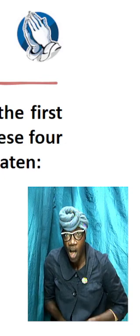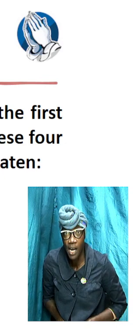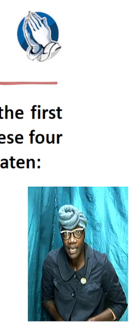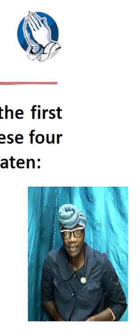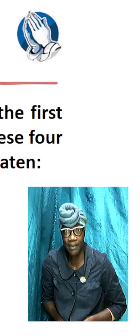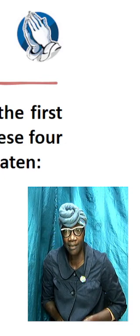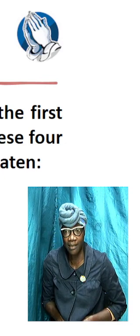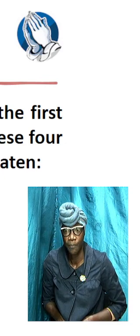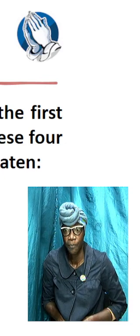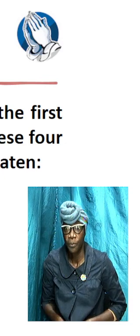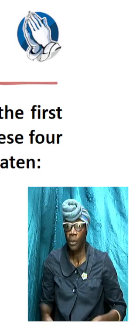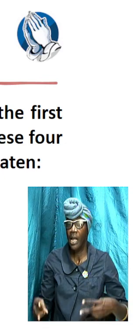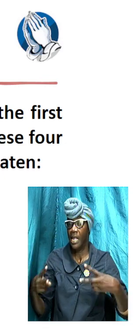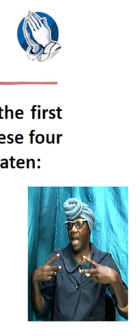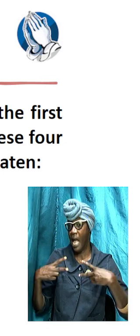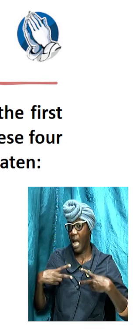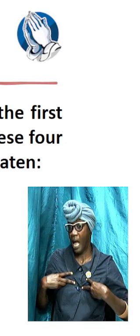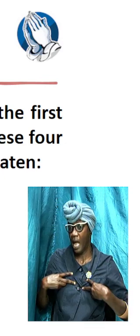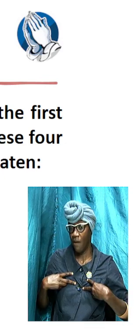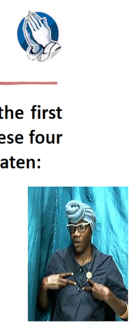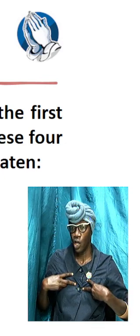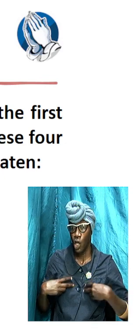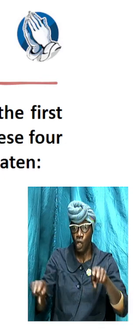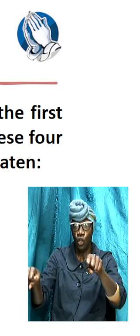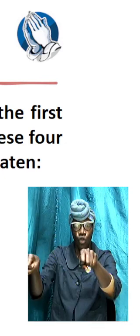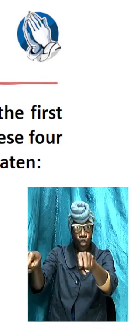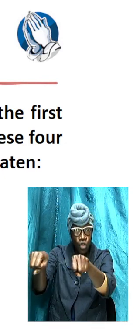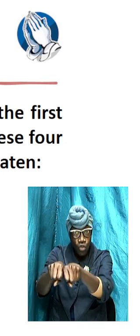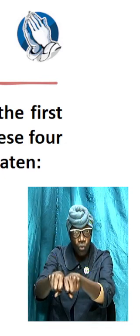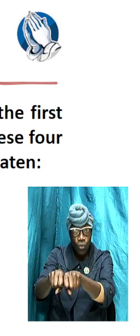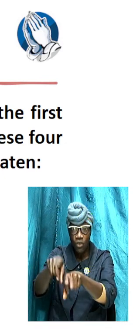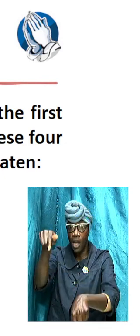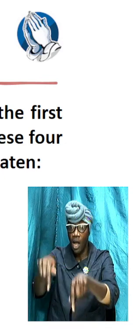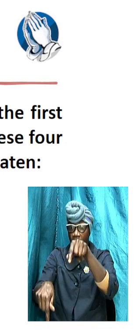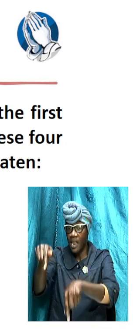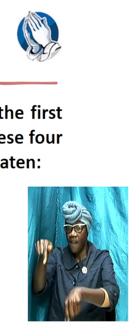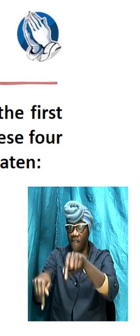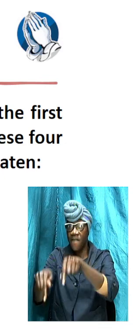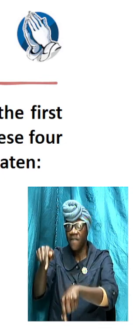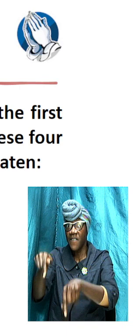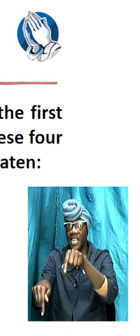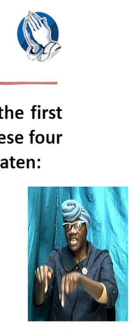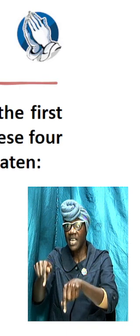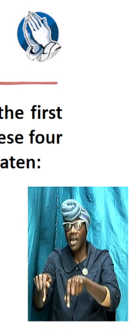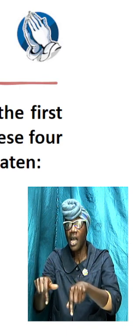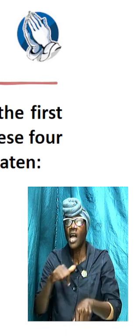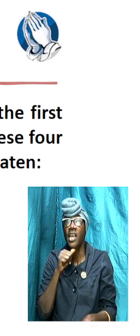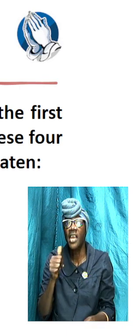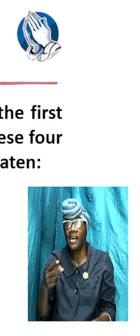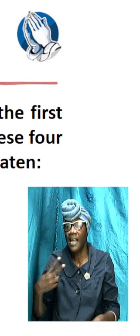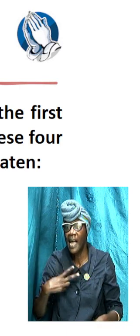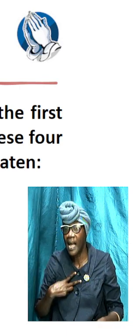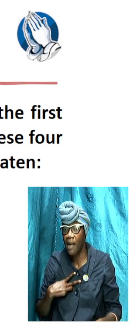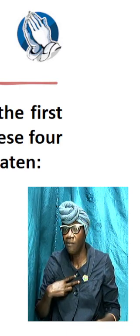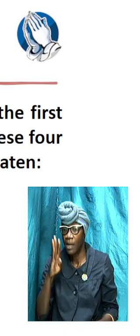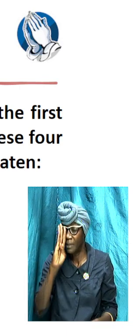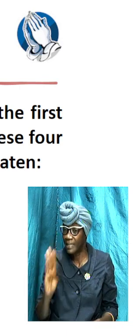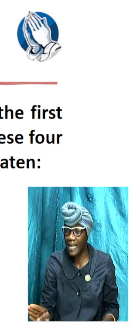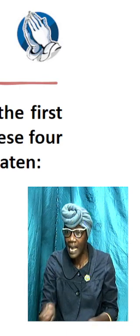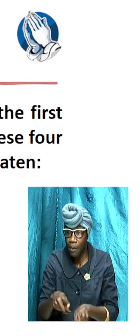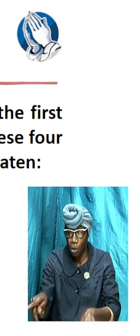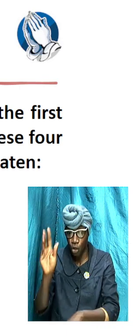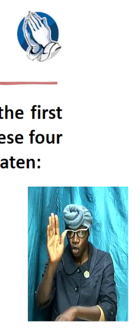He said, make sure that you have your sandal on your feet. In other words, get your, it's not like you have it beside you, but have it on from